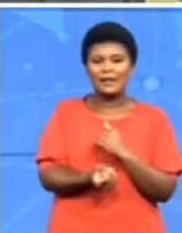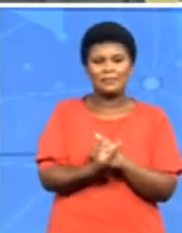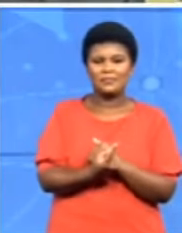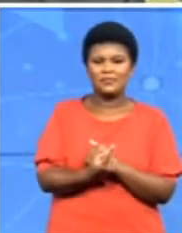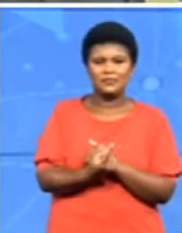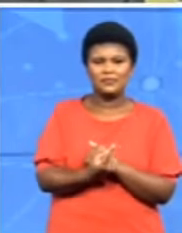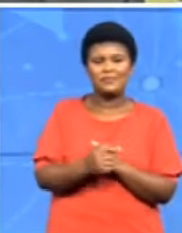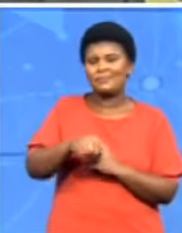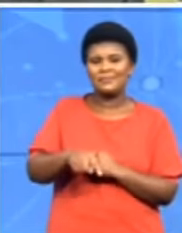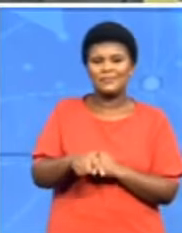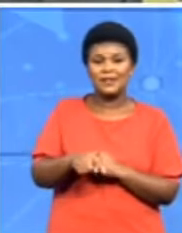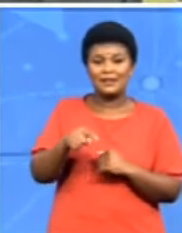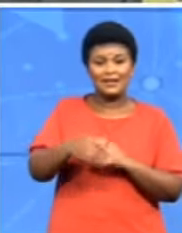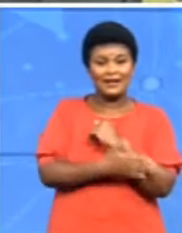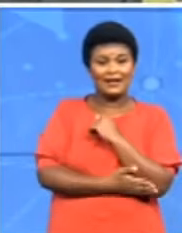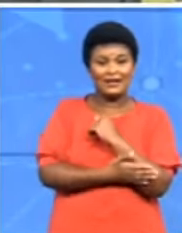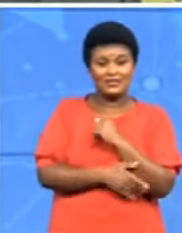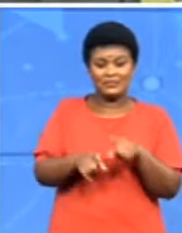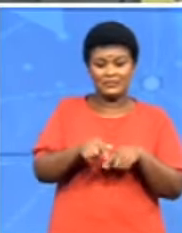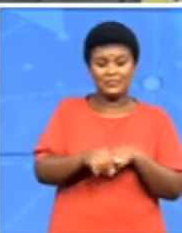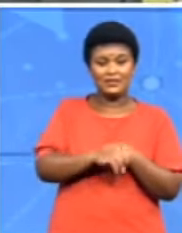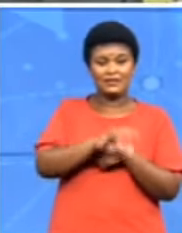is liberated, in a